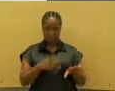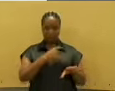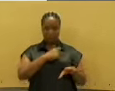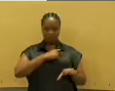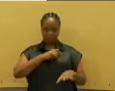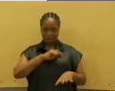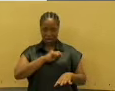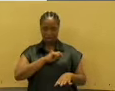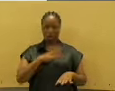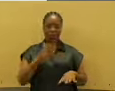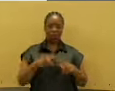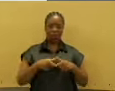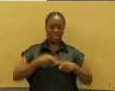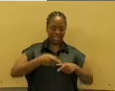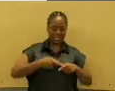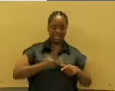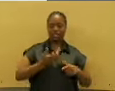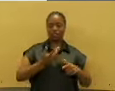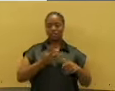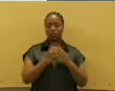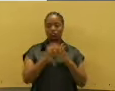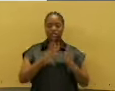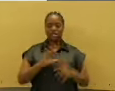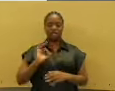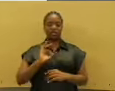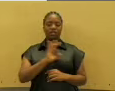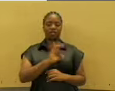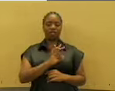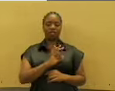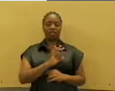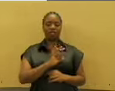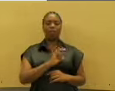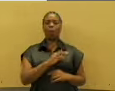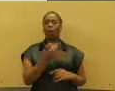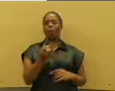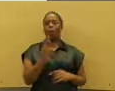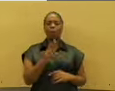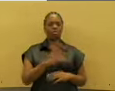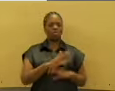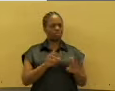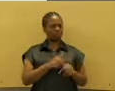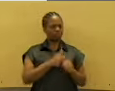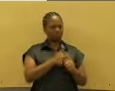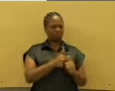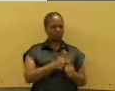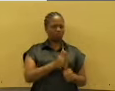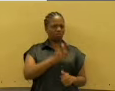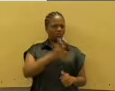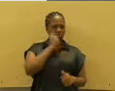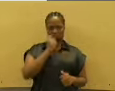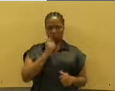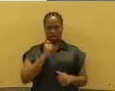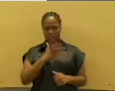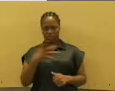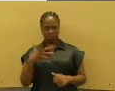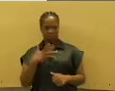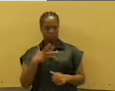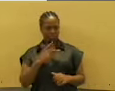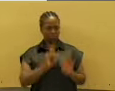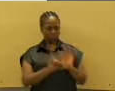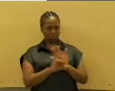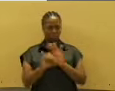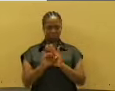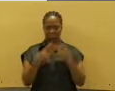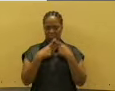intersex students and staff who also would be gender non-conforming or non-binary members of the students and staff